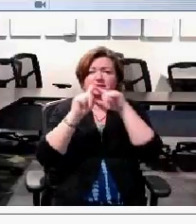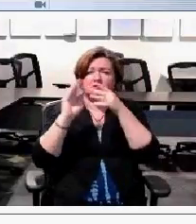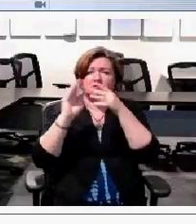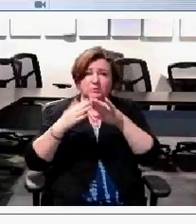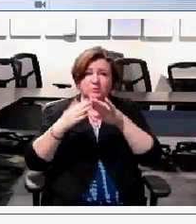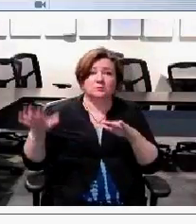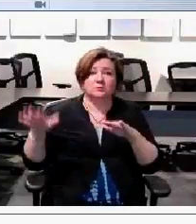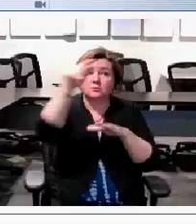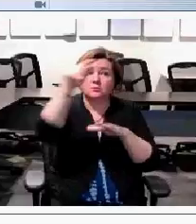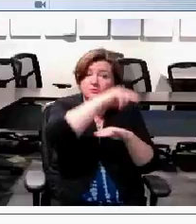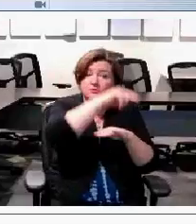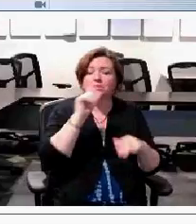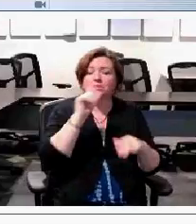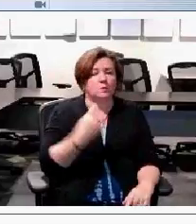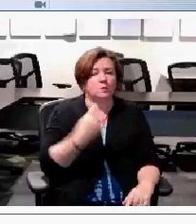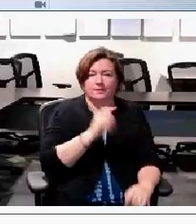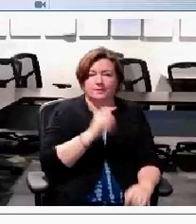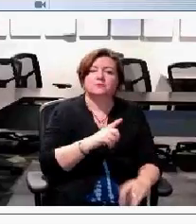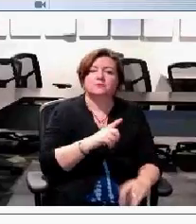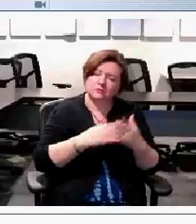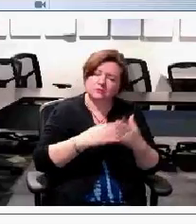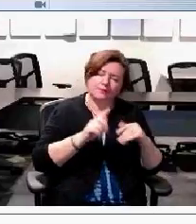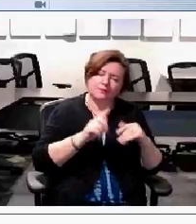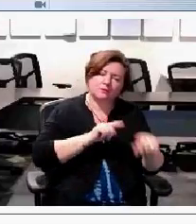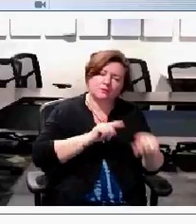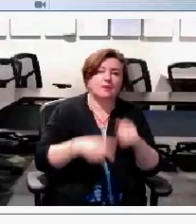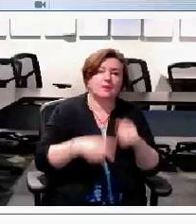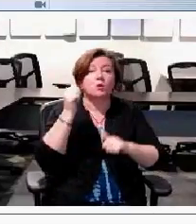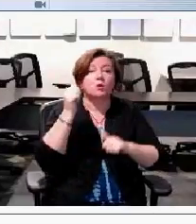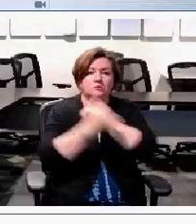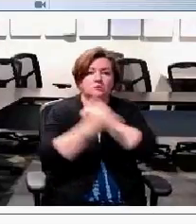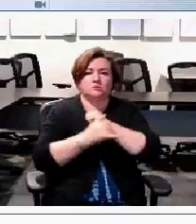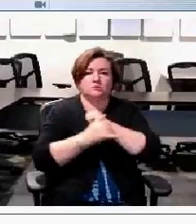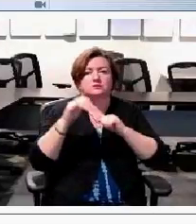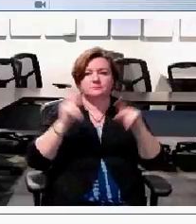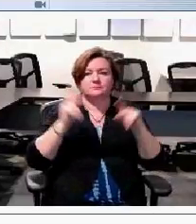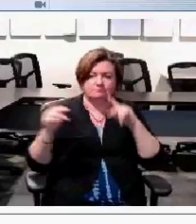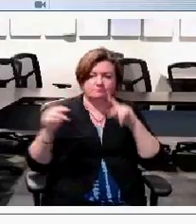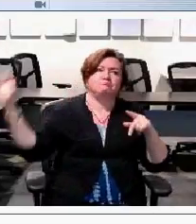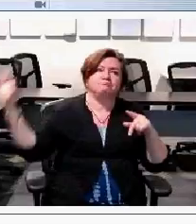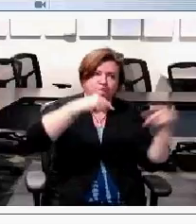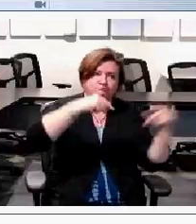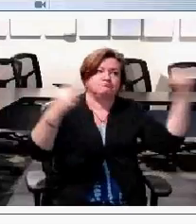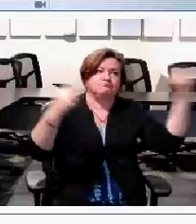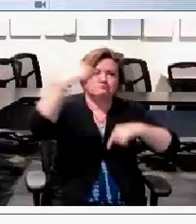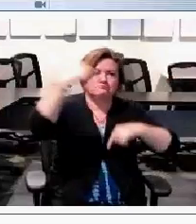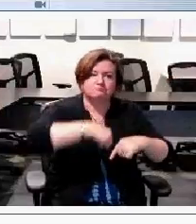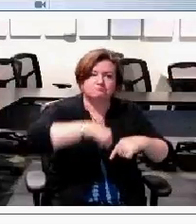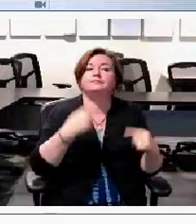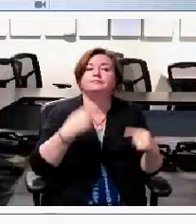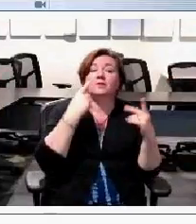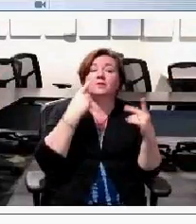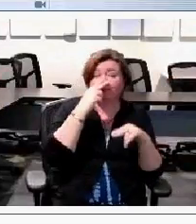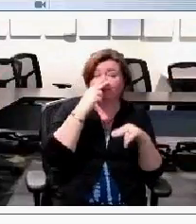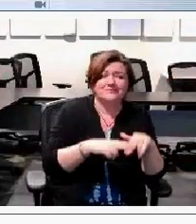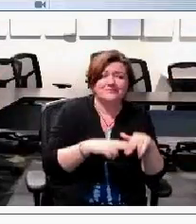that of Edmonton, some from Edmonton come, and it's just a very fun time, and